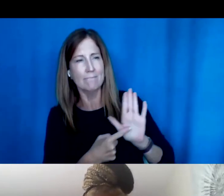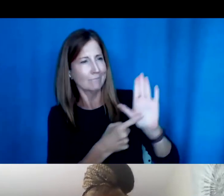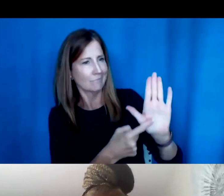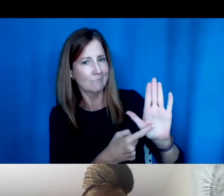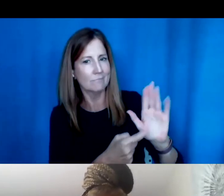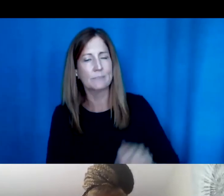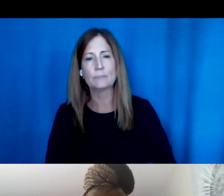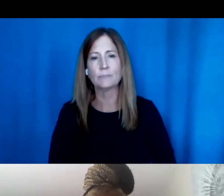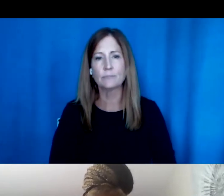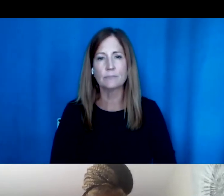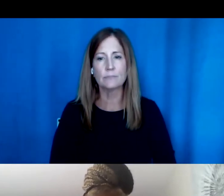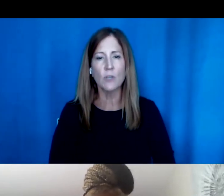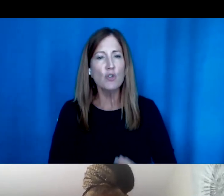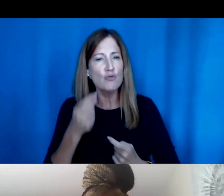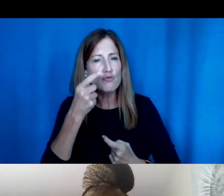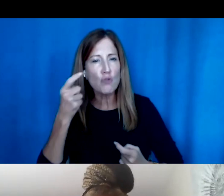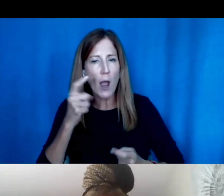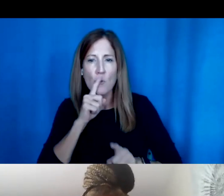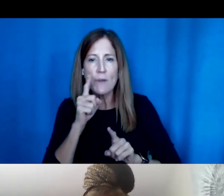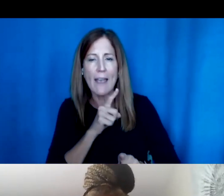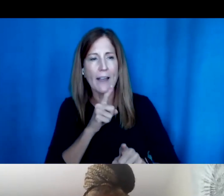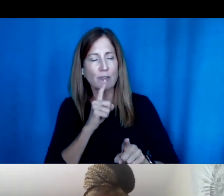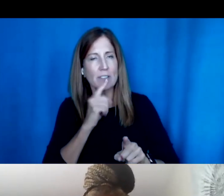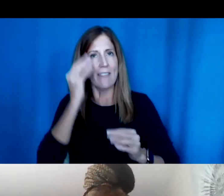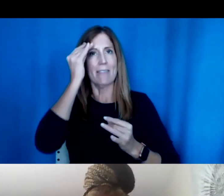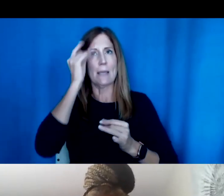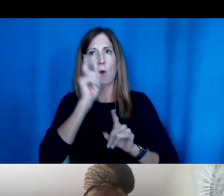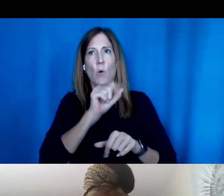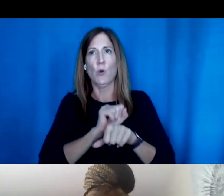Trauma reactions and just thinking about going to work.